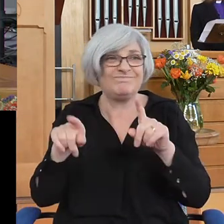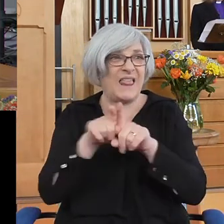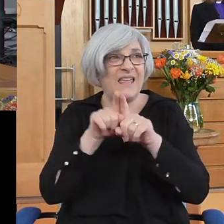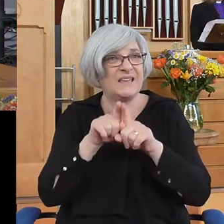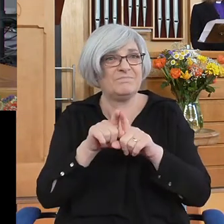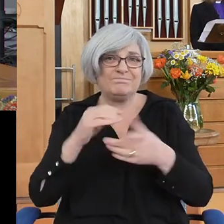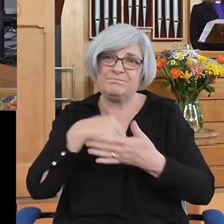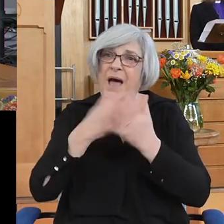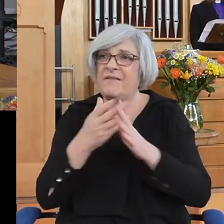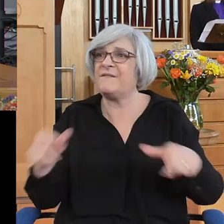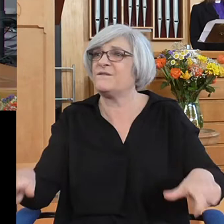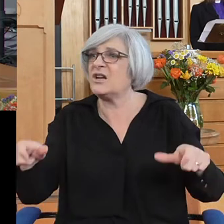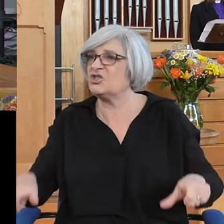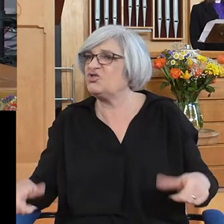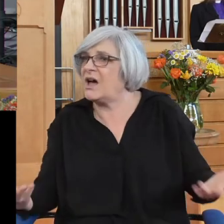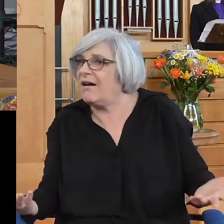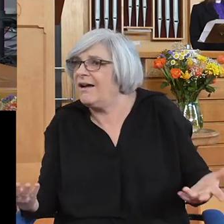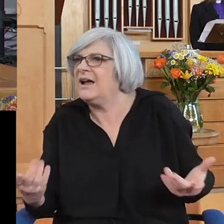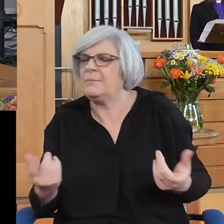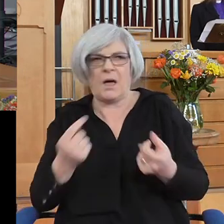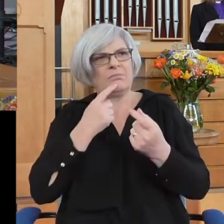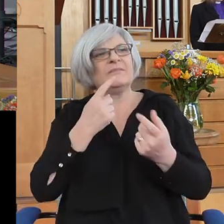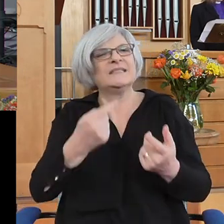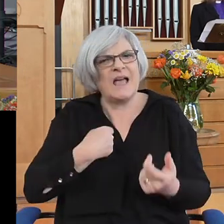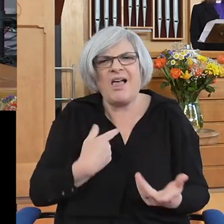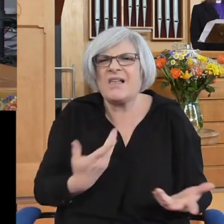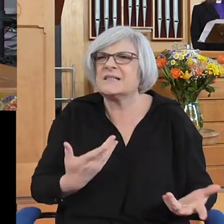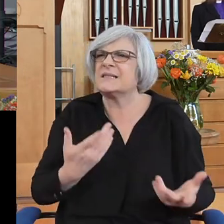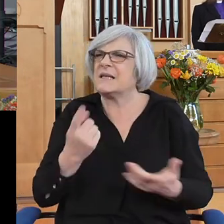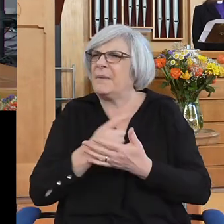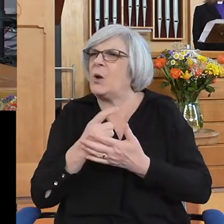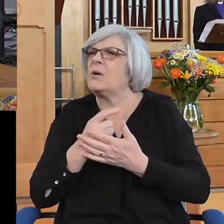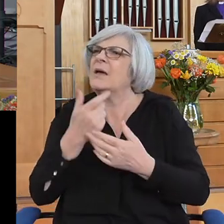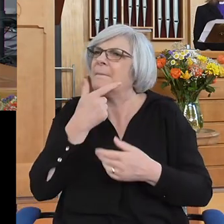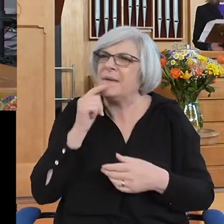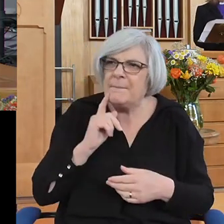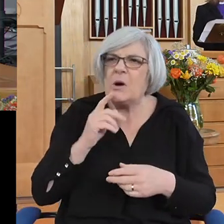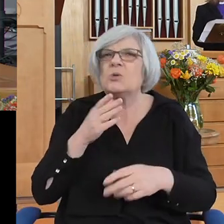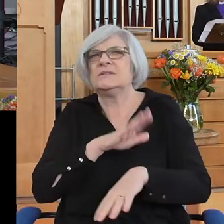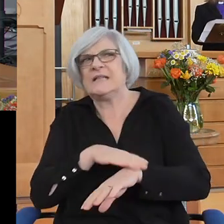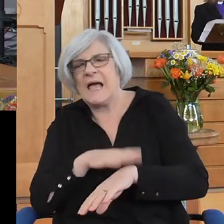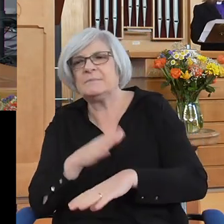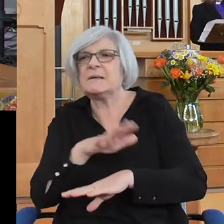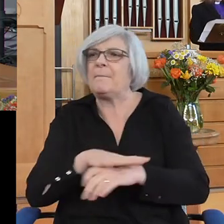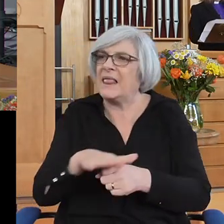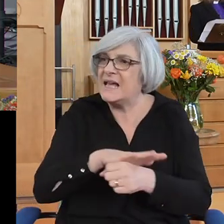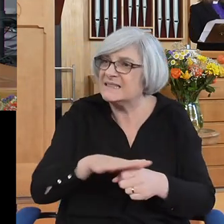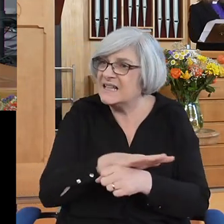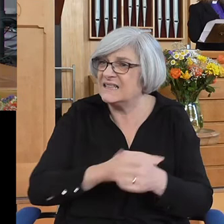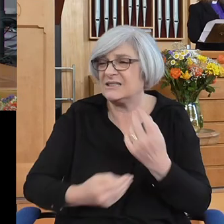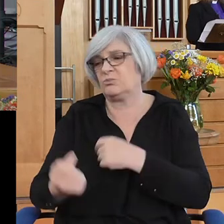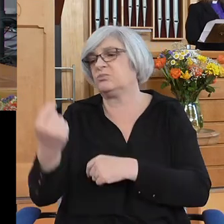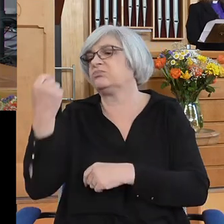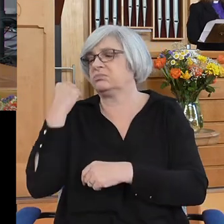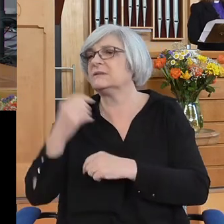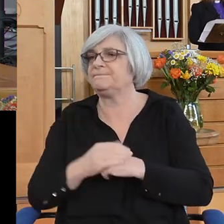they kind of speak to us, don't they? They tell us of people and times and places, just a little